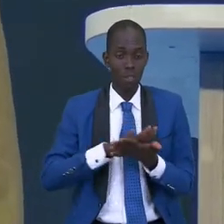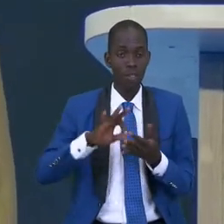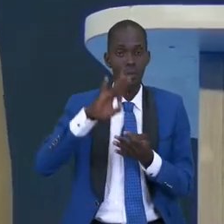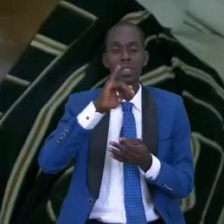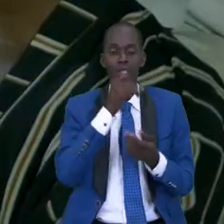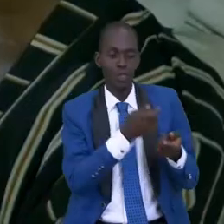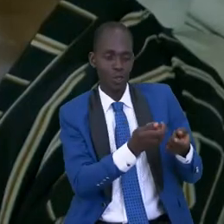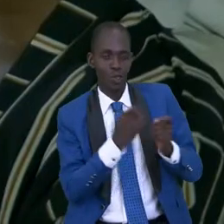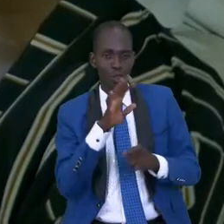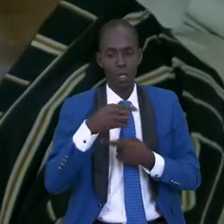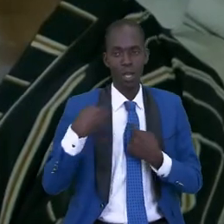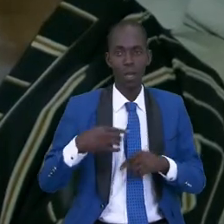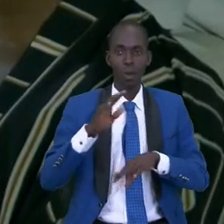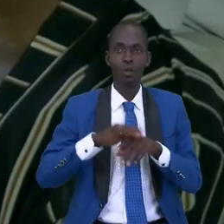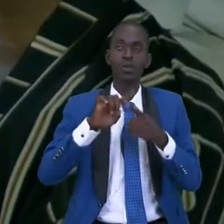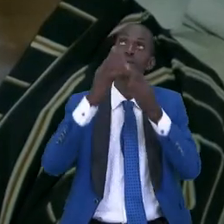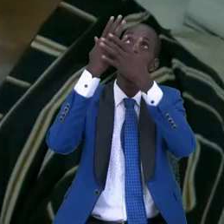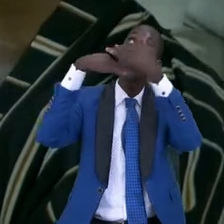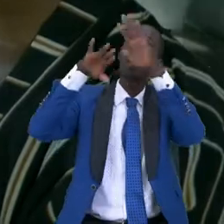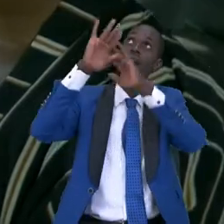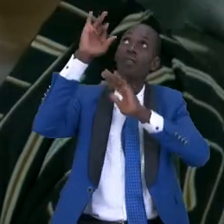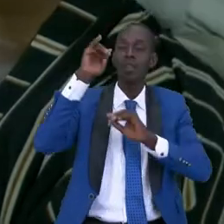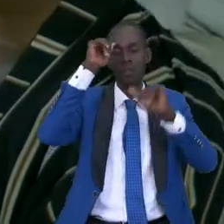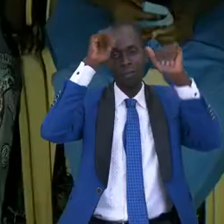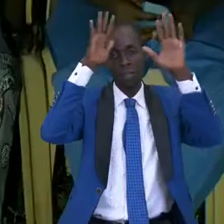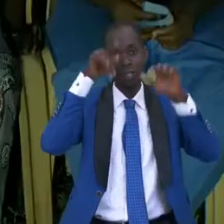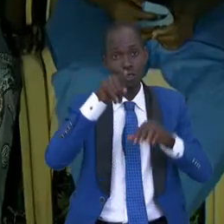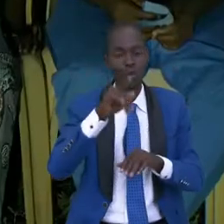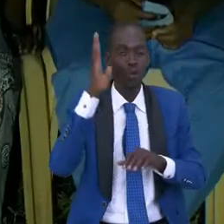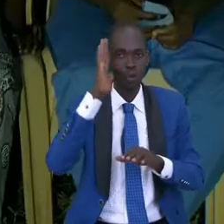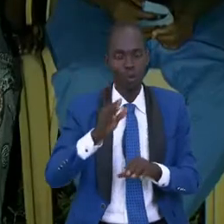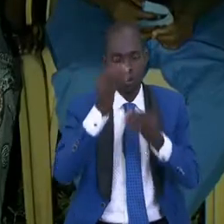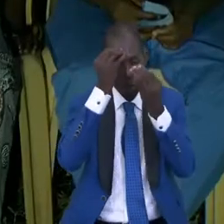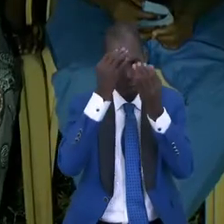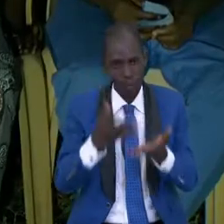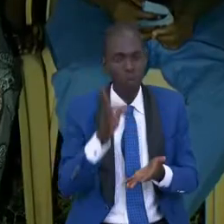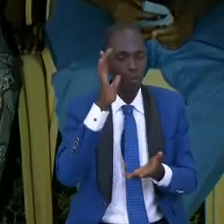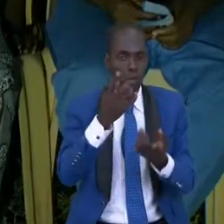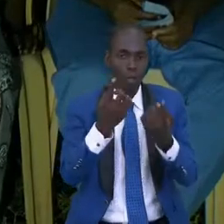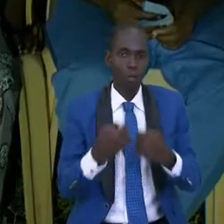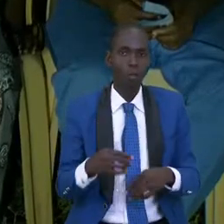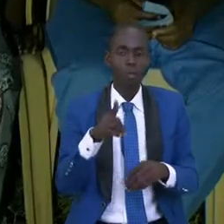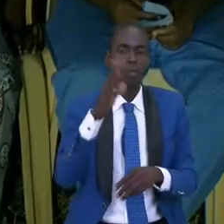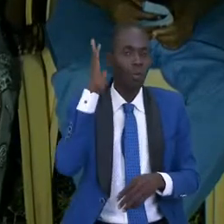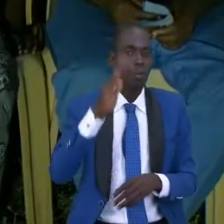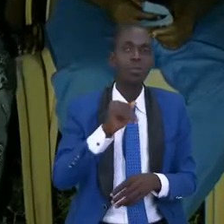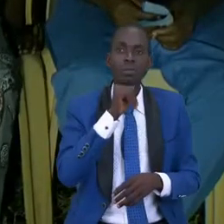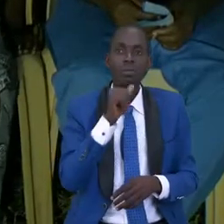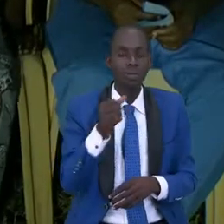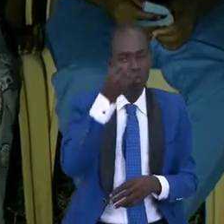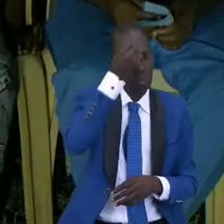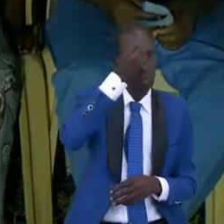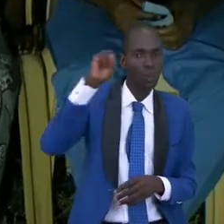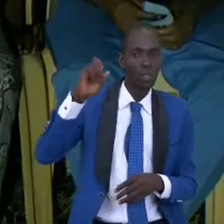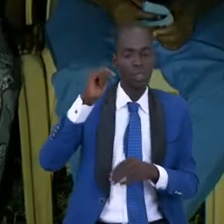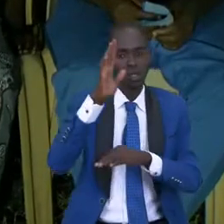Heavenly Father. You're welcome. You will not resist the call,